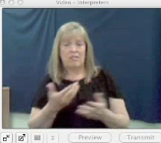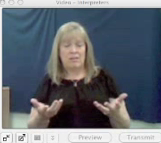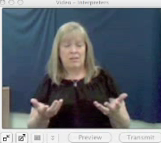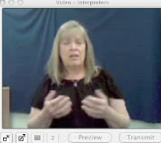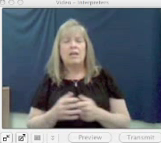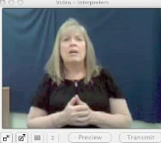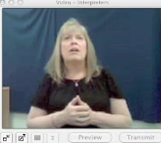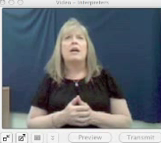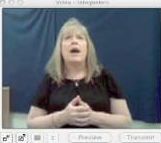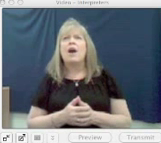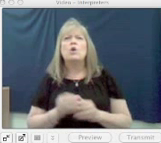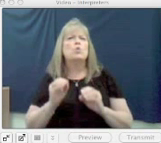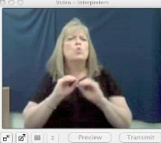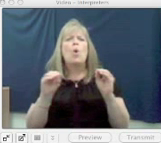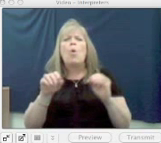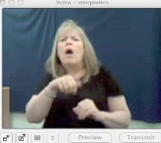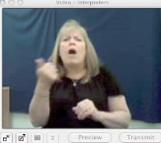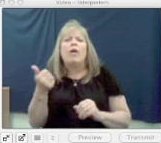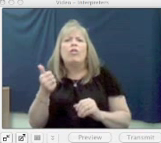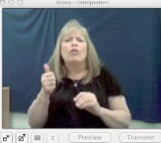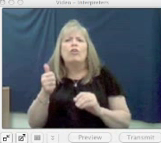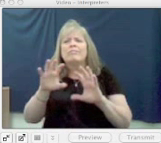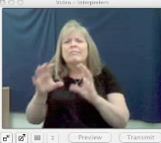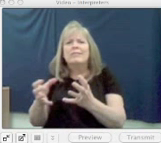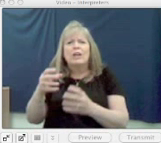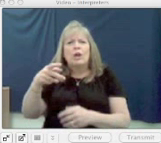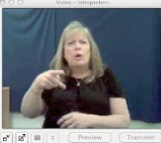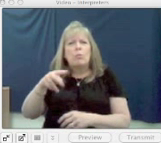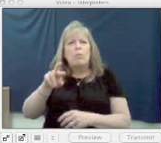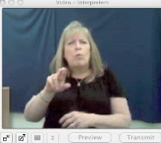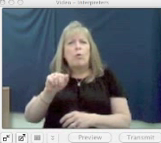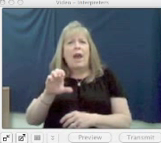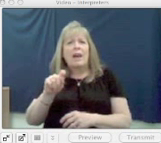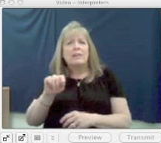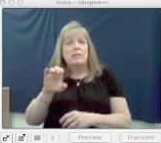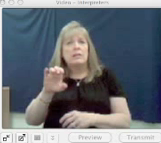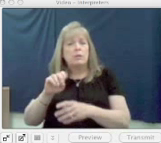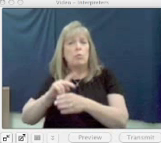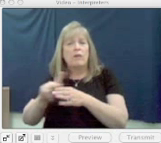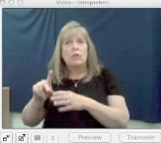In no other practice profession is an individual